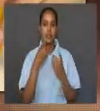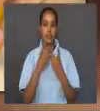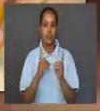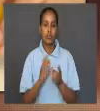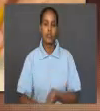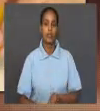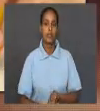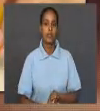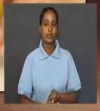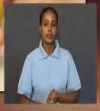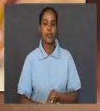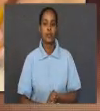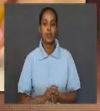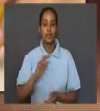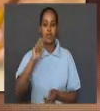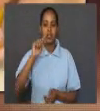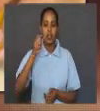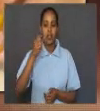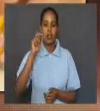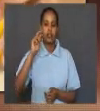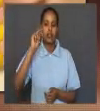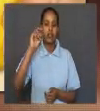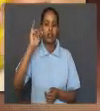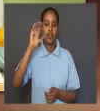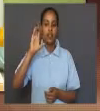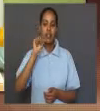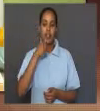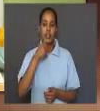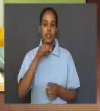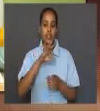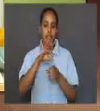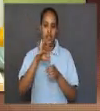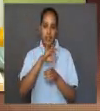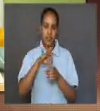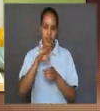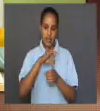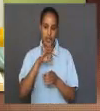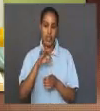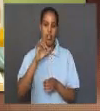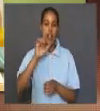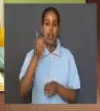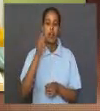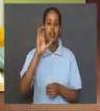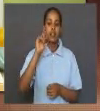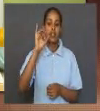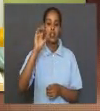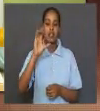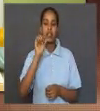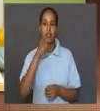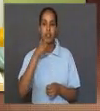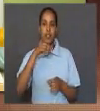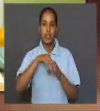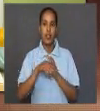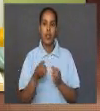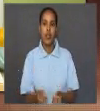citrus fruits. Tannic acid is found in tea, and lactic acid